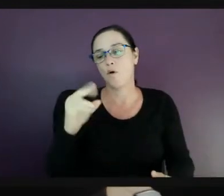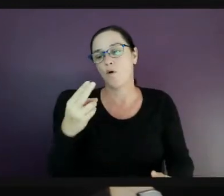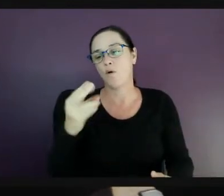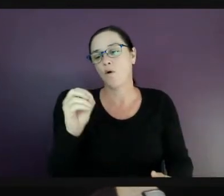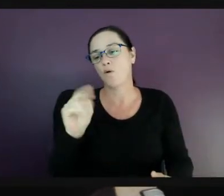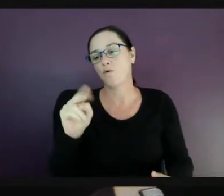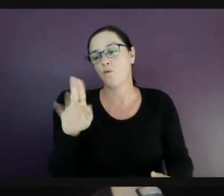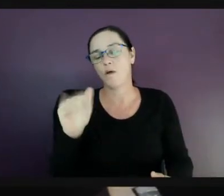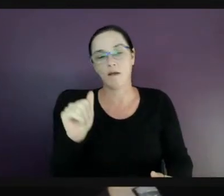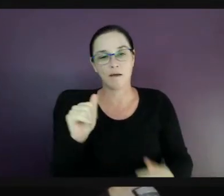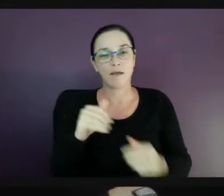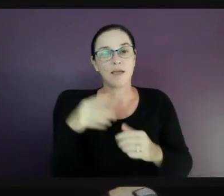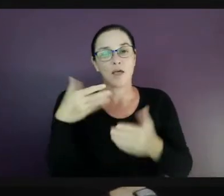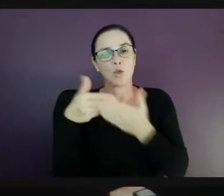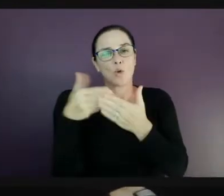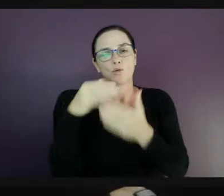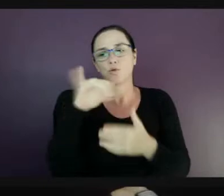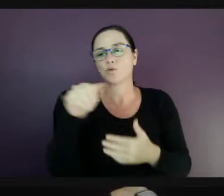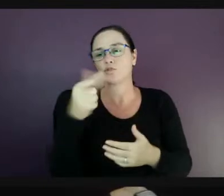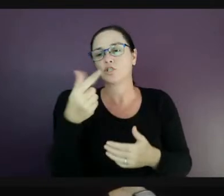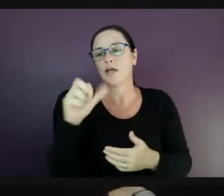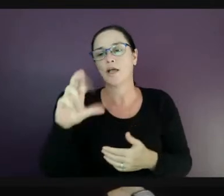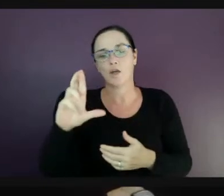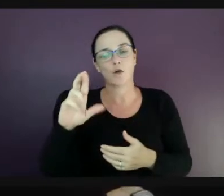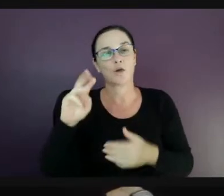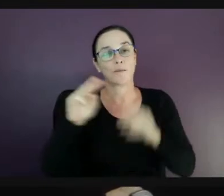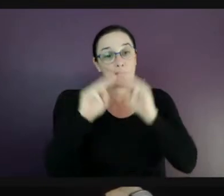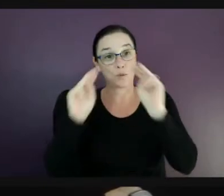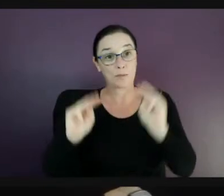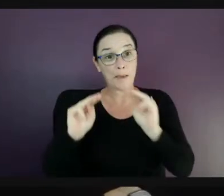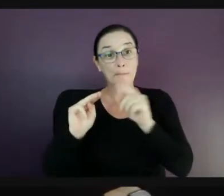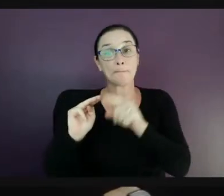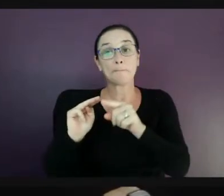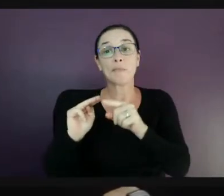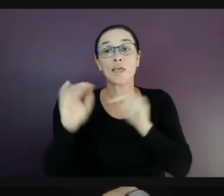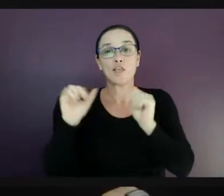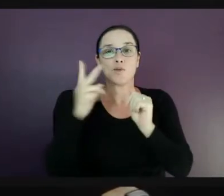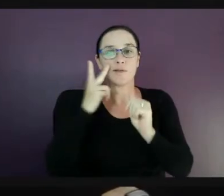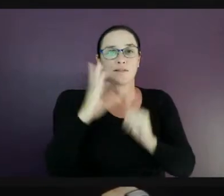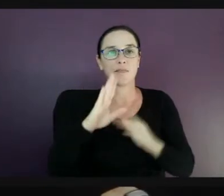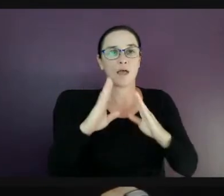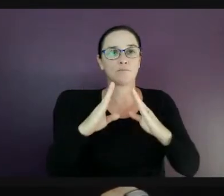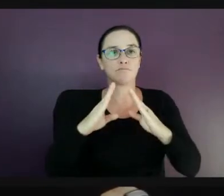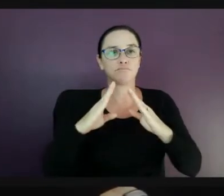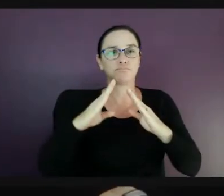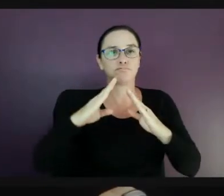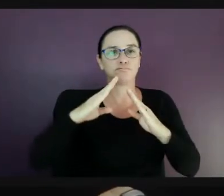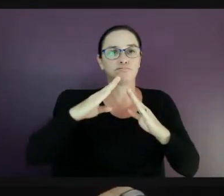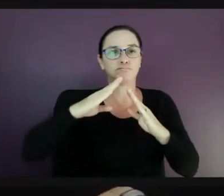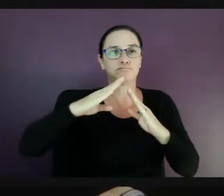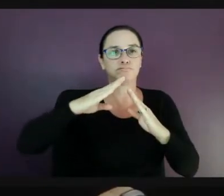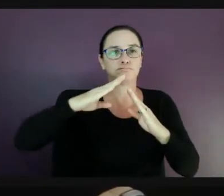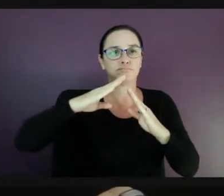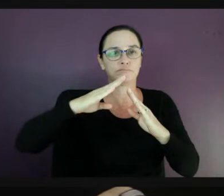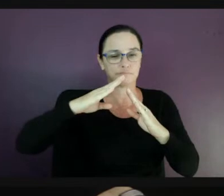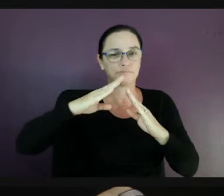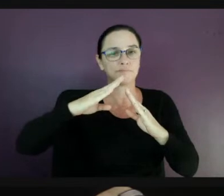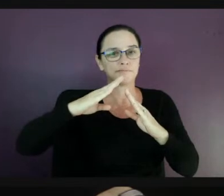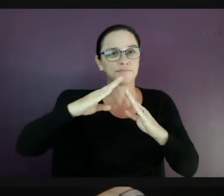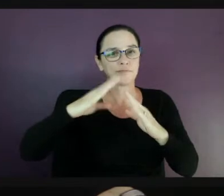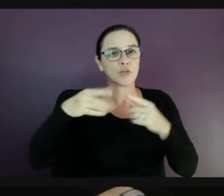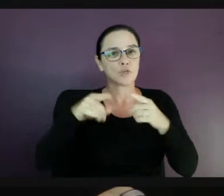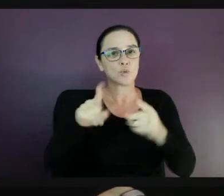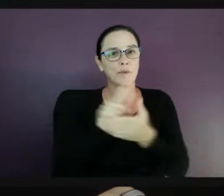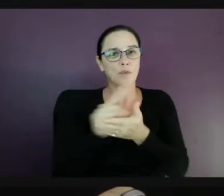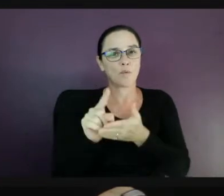Museum. And you can see there that the tilt has been rising for all of the last week. Little variations. It seems like